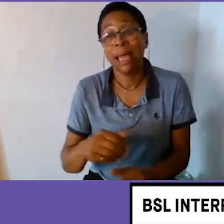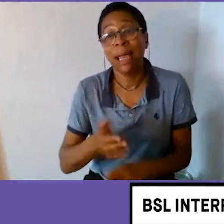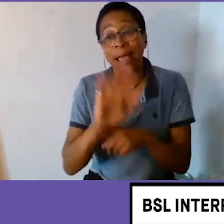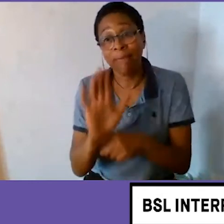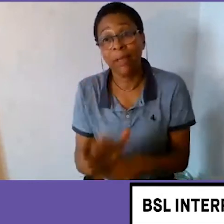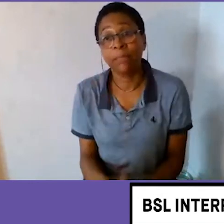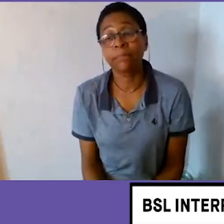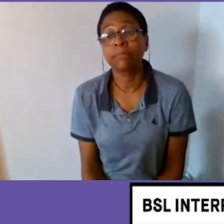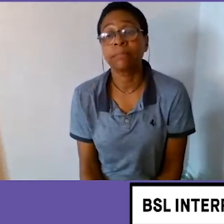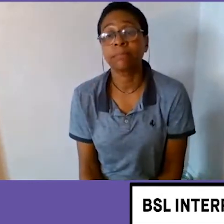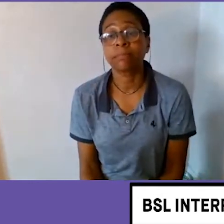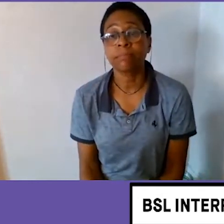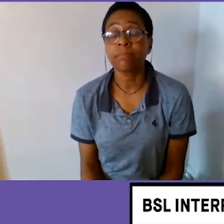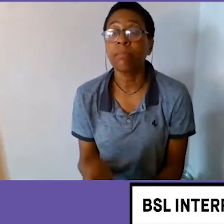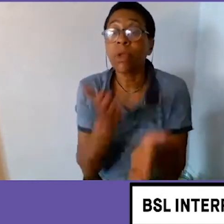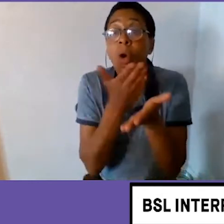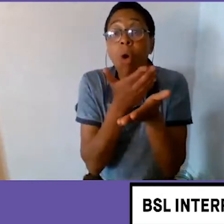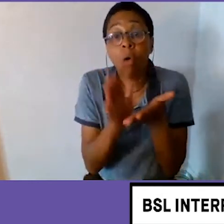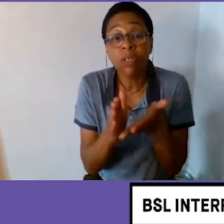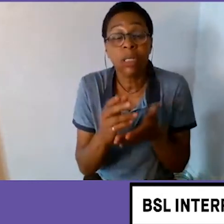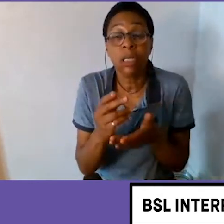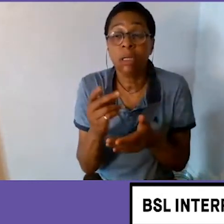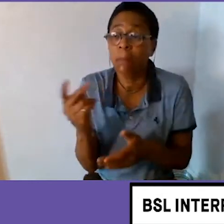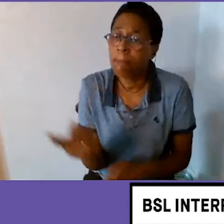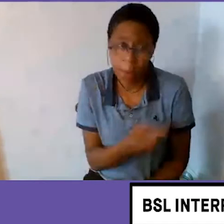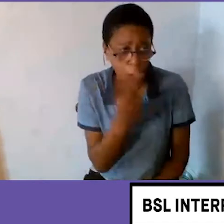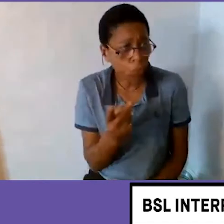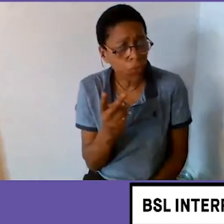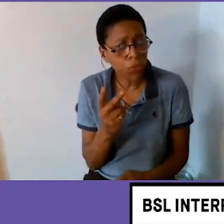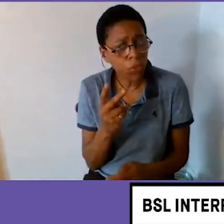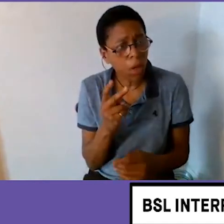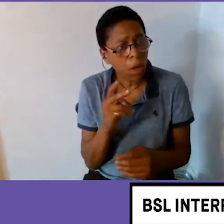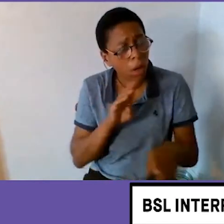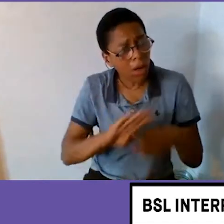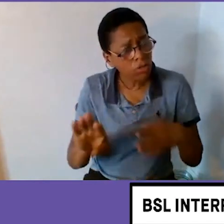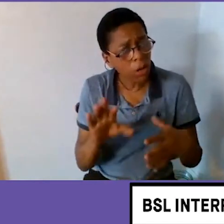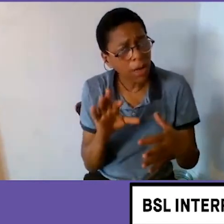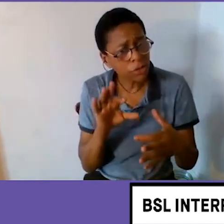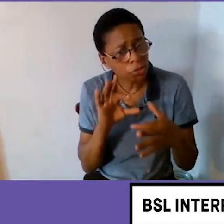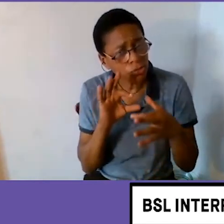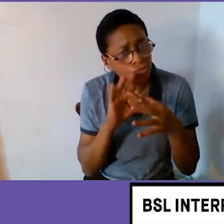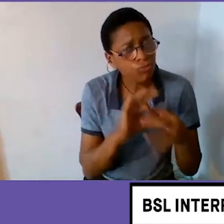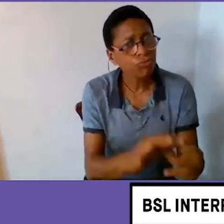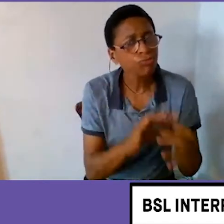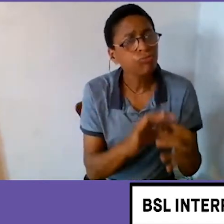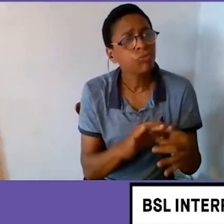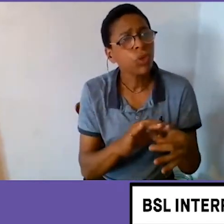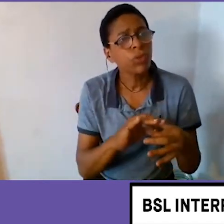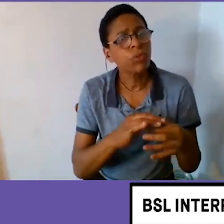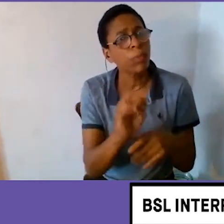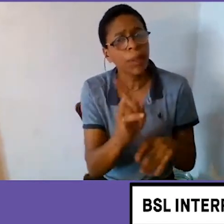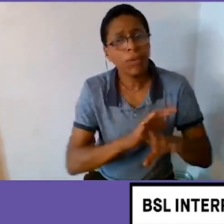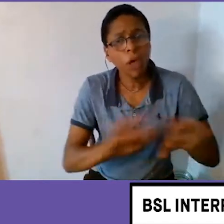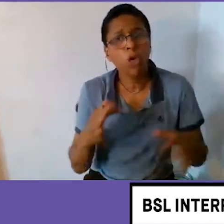are obviously both working to represent underrepresented filmmakers and communities. Is there any